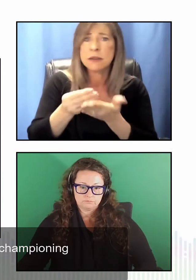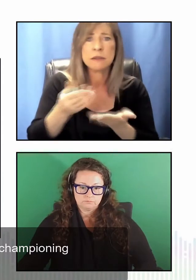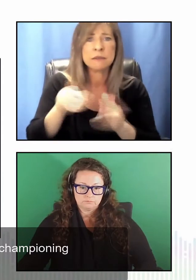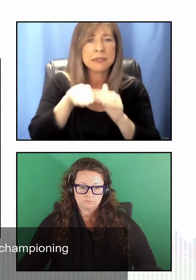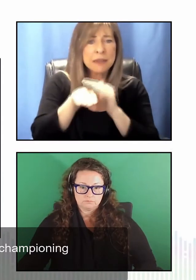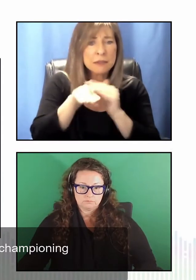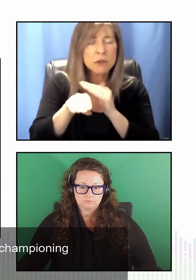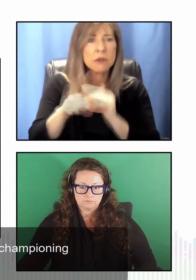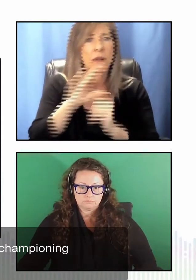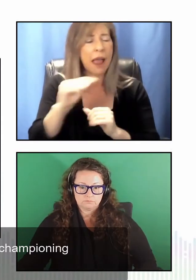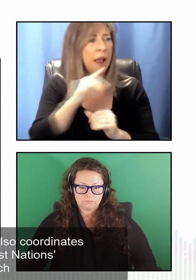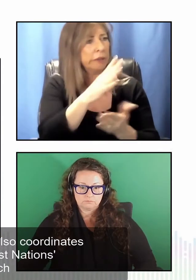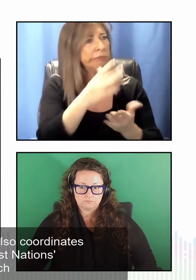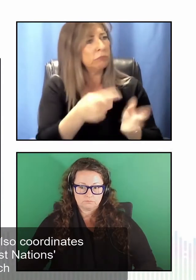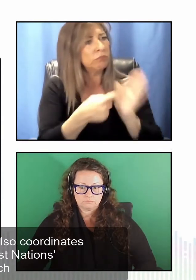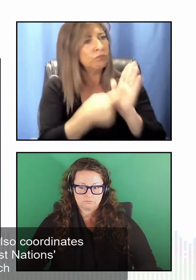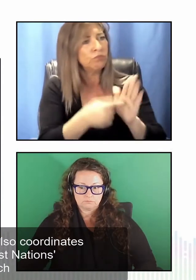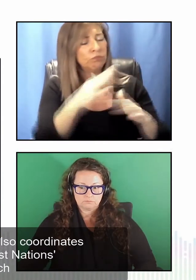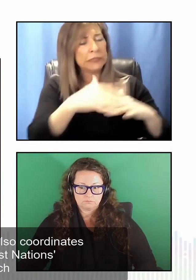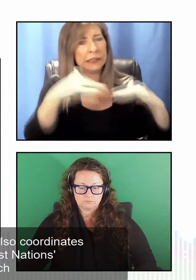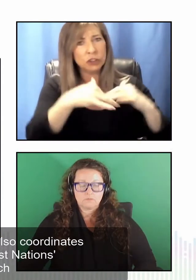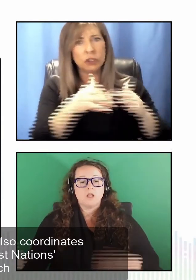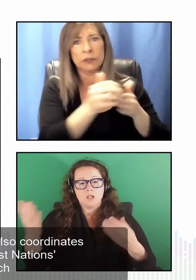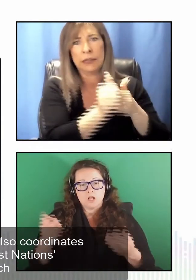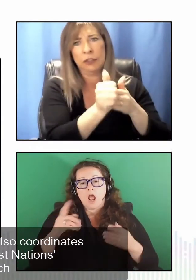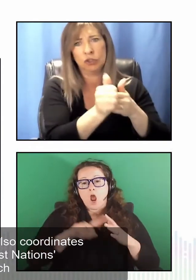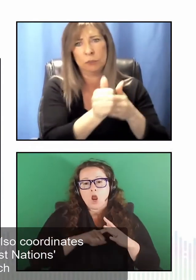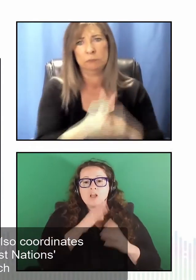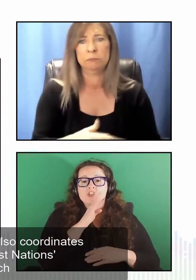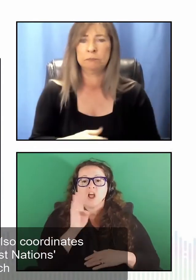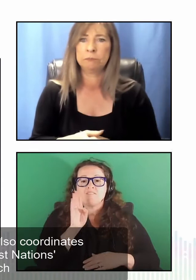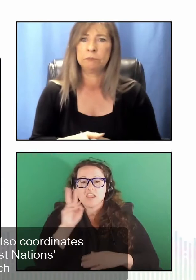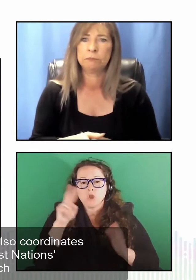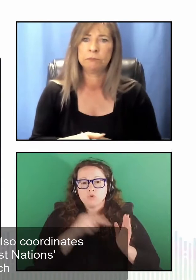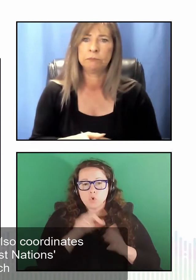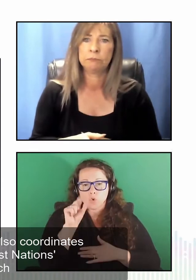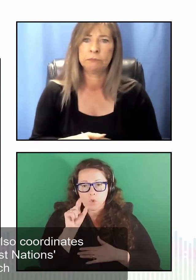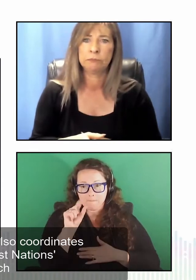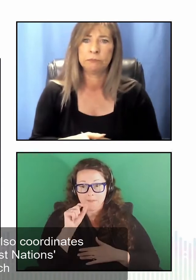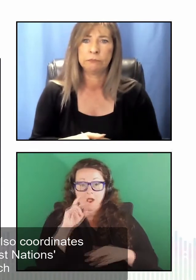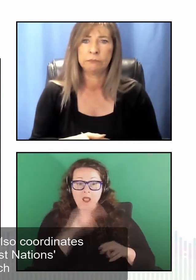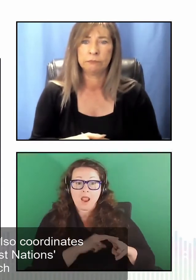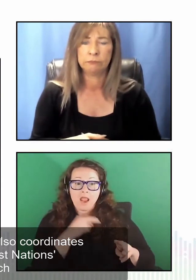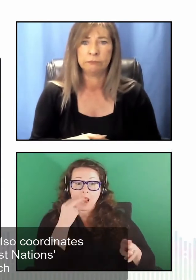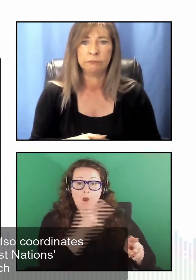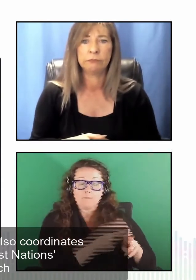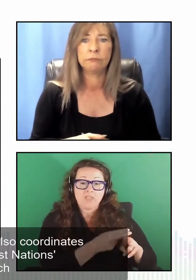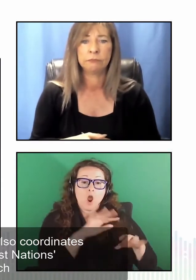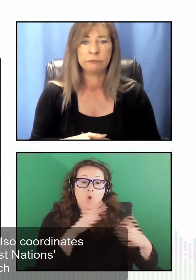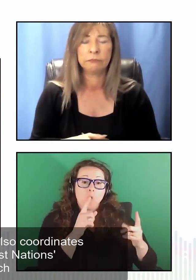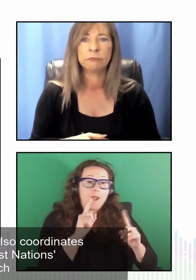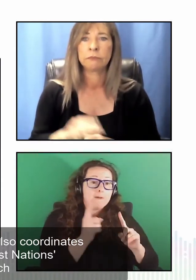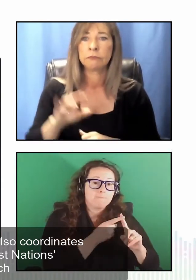Indigenous leadership. Lancé en janvier 2020. So it was in January 2020